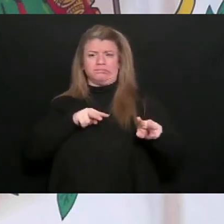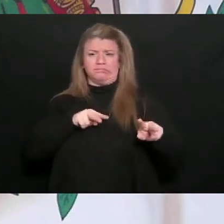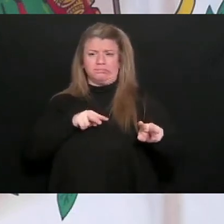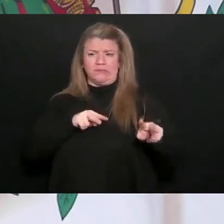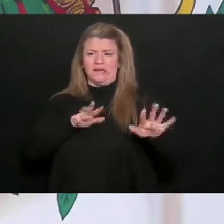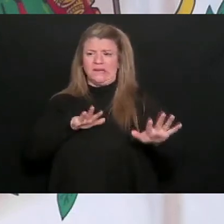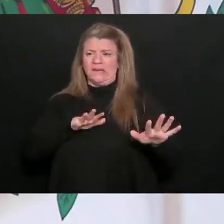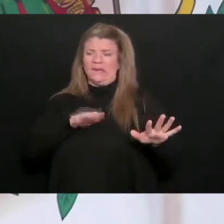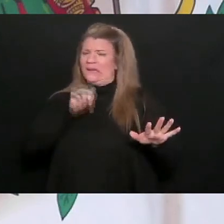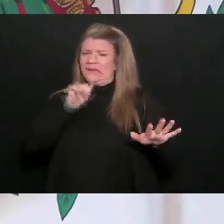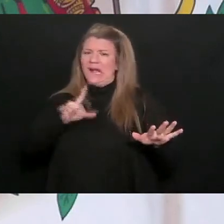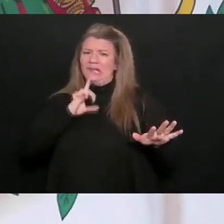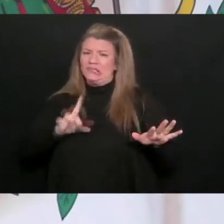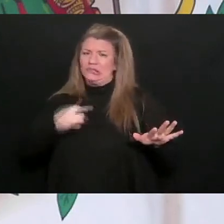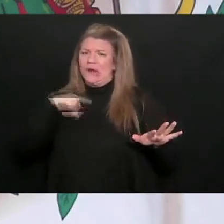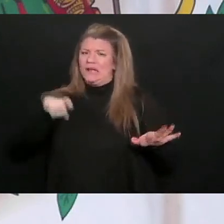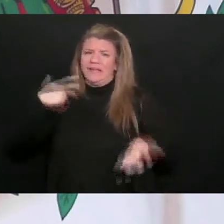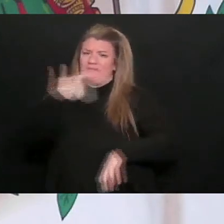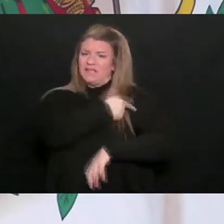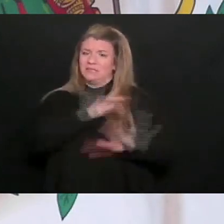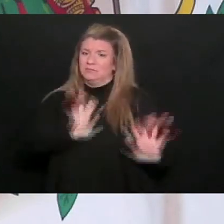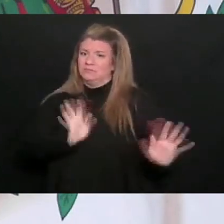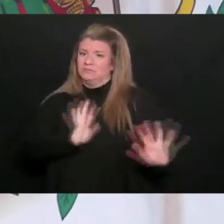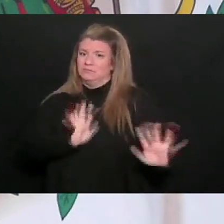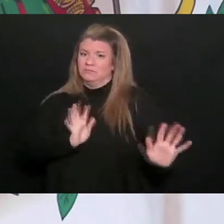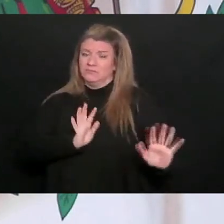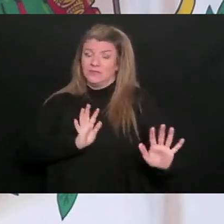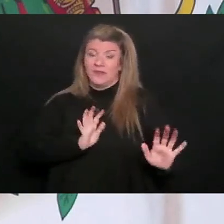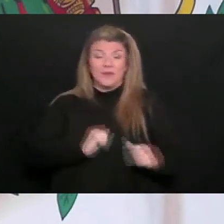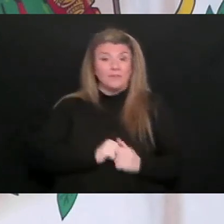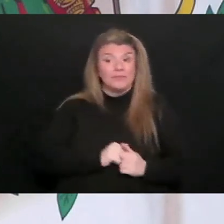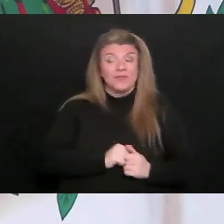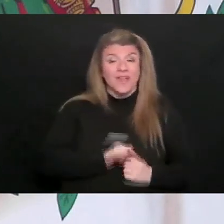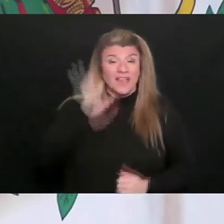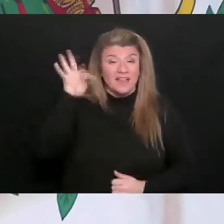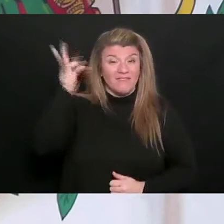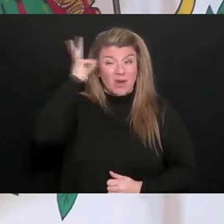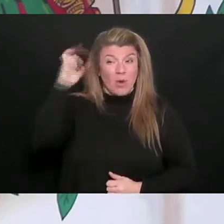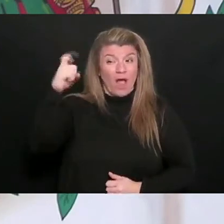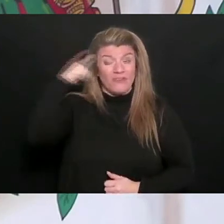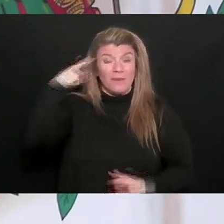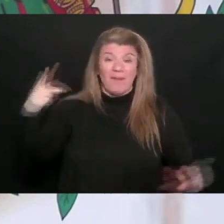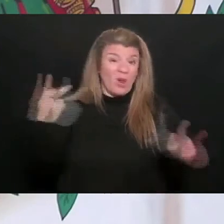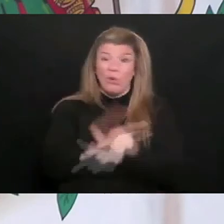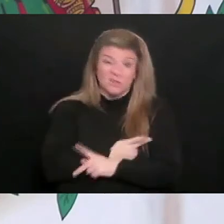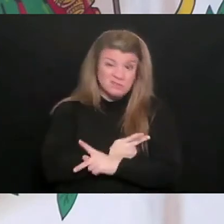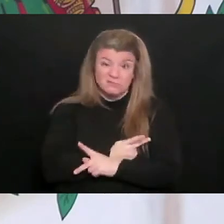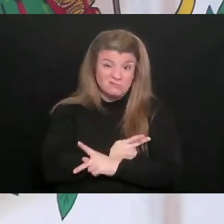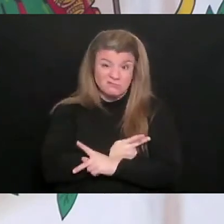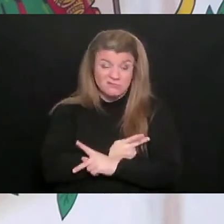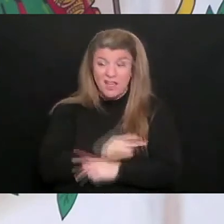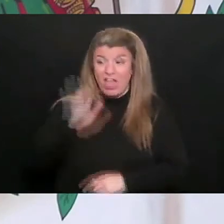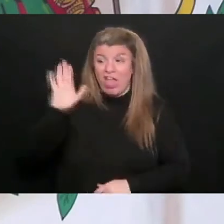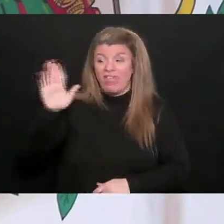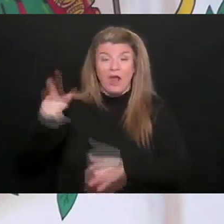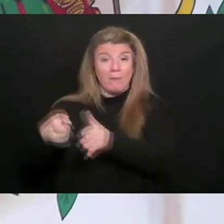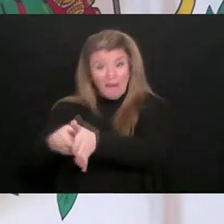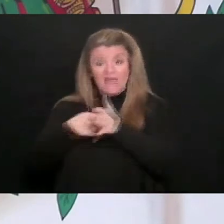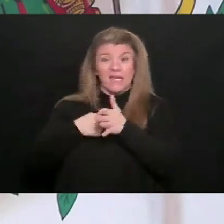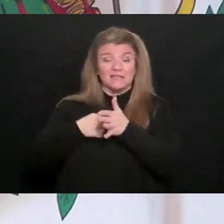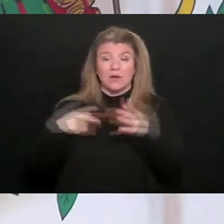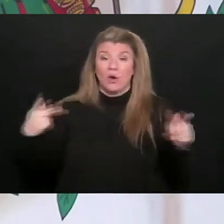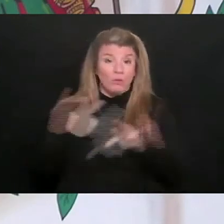to get their vaccine. The federal government made it a lot worse. These mandates make it a lot